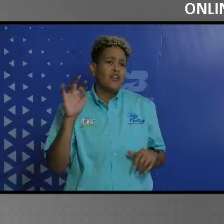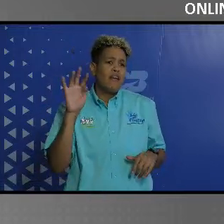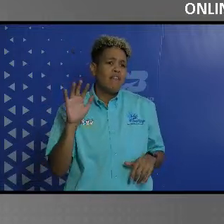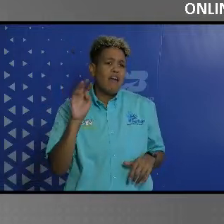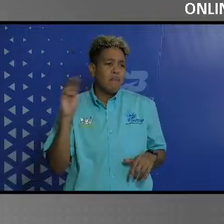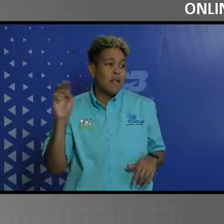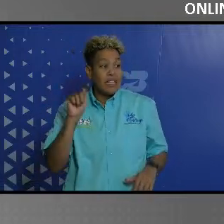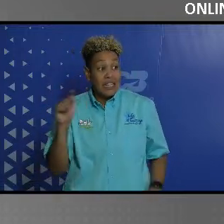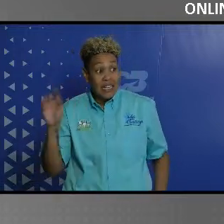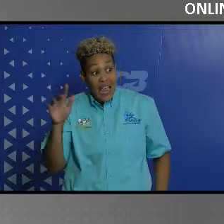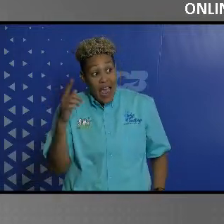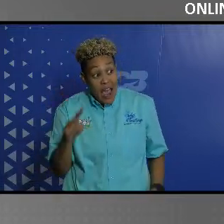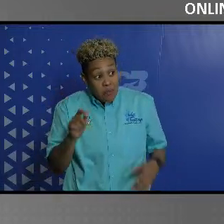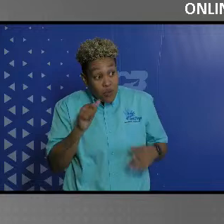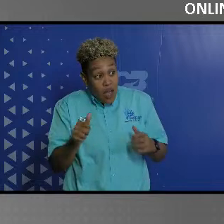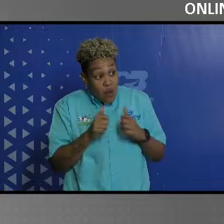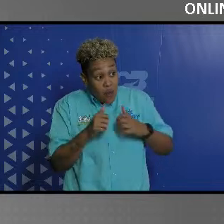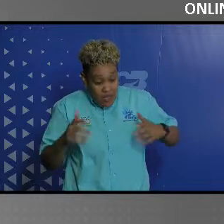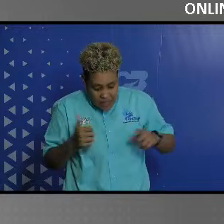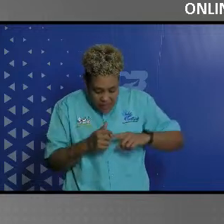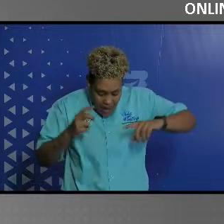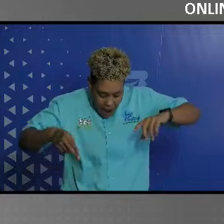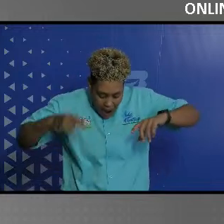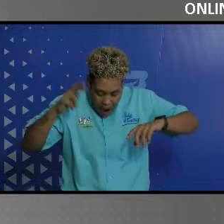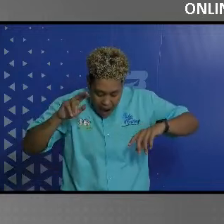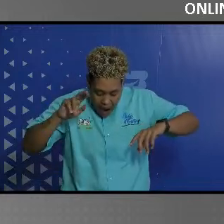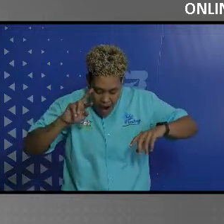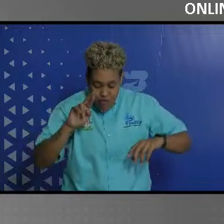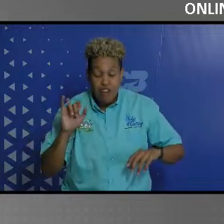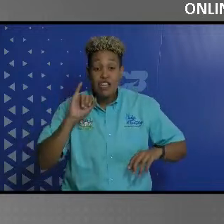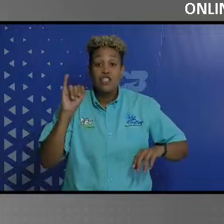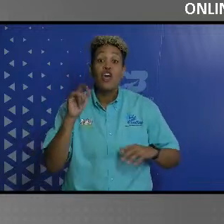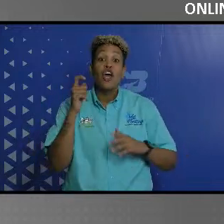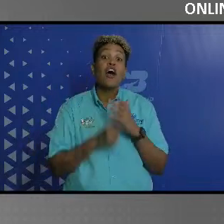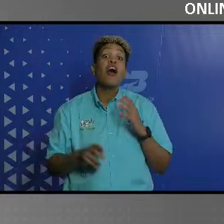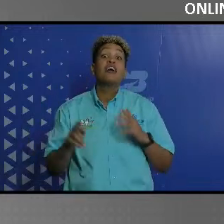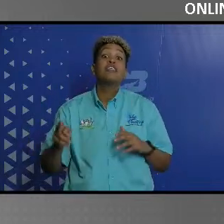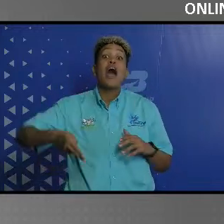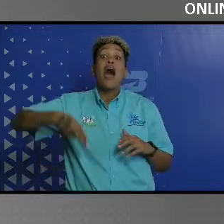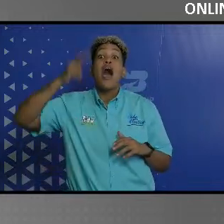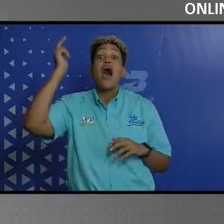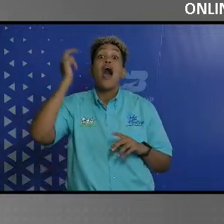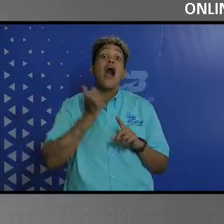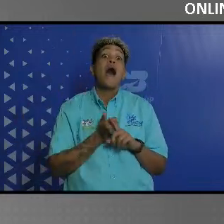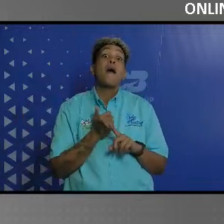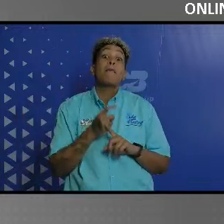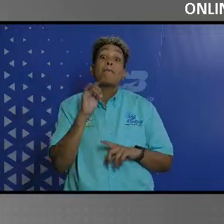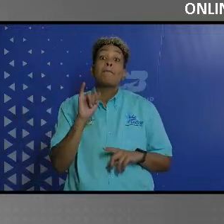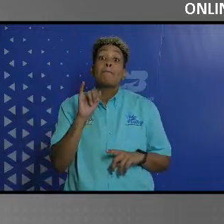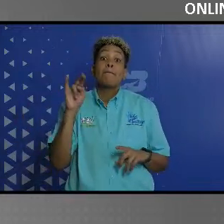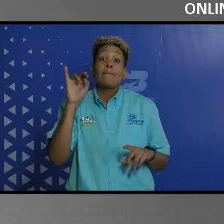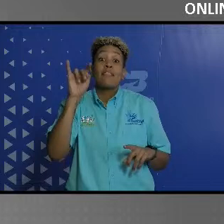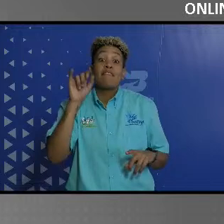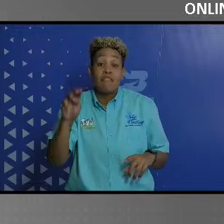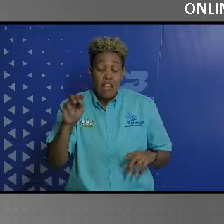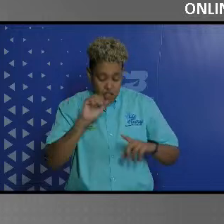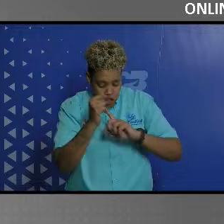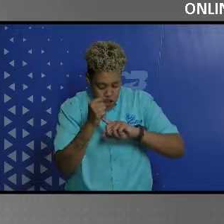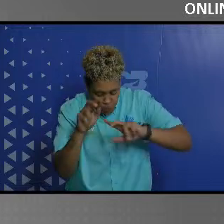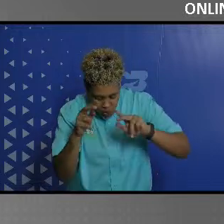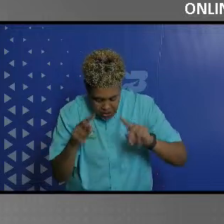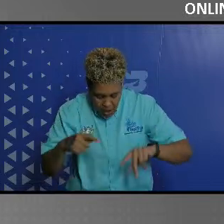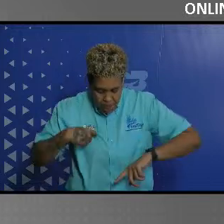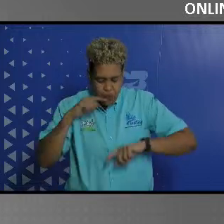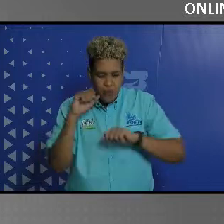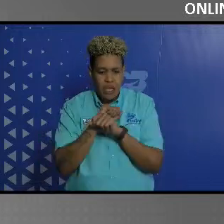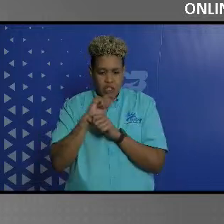million TT. So notwithstanding the higher reinsurance costs, etc., and the higher inflation situation, we've